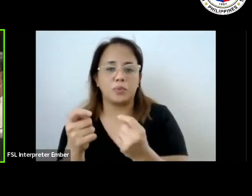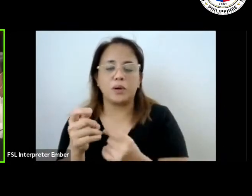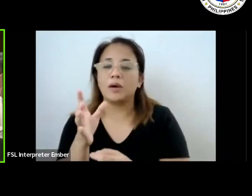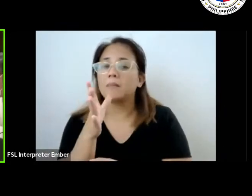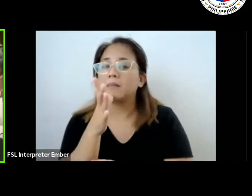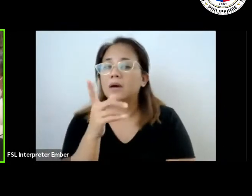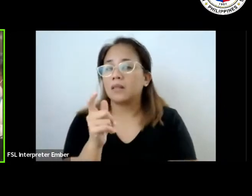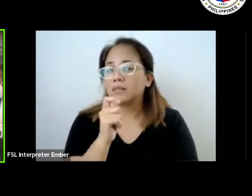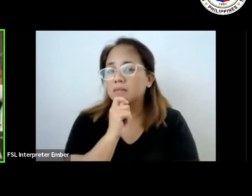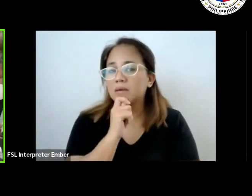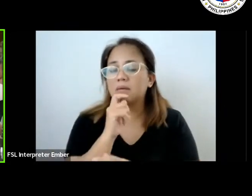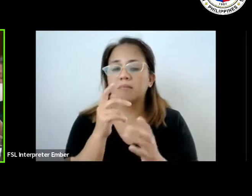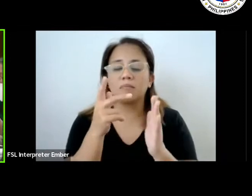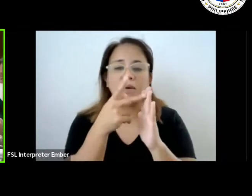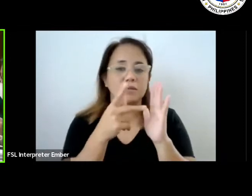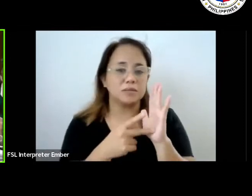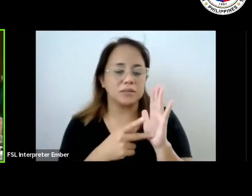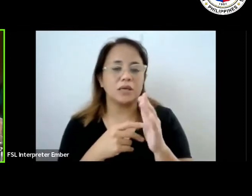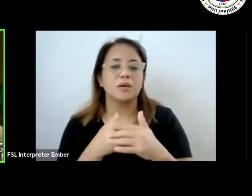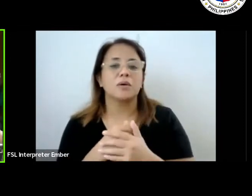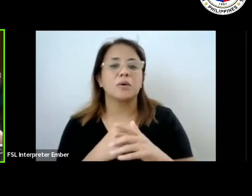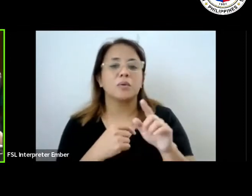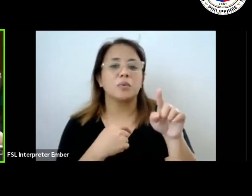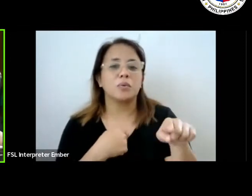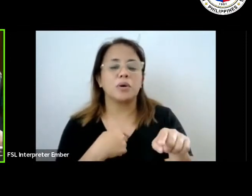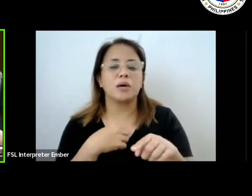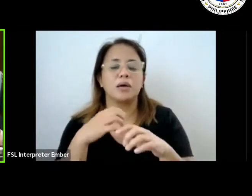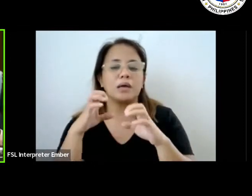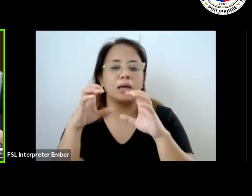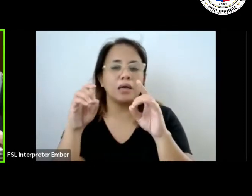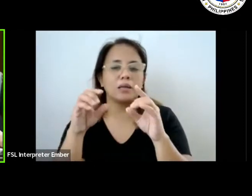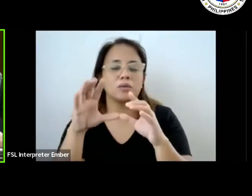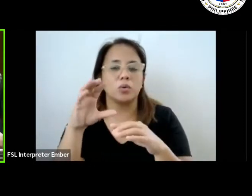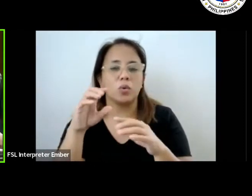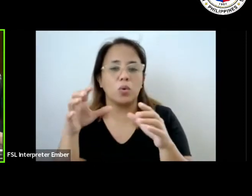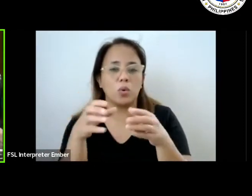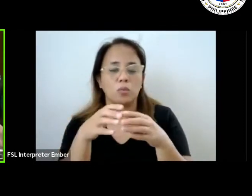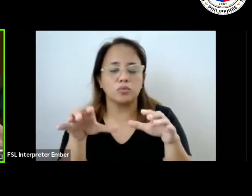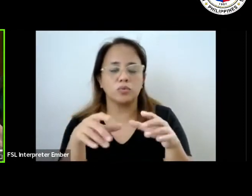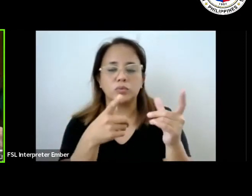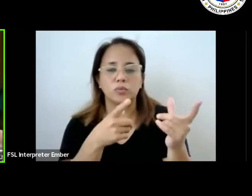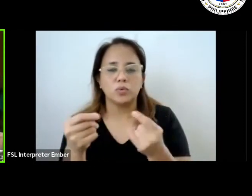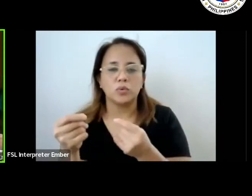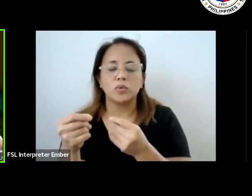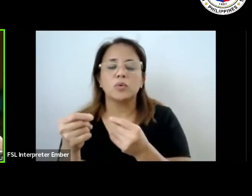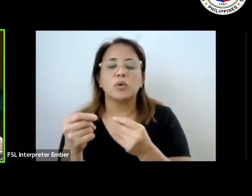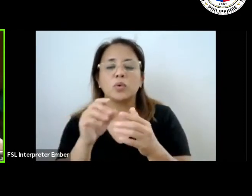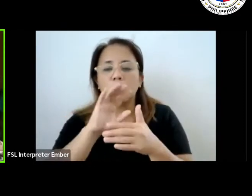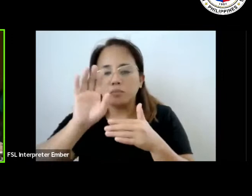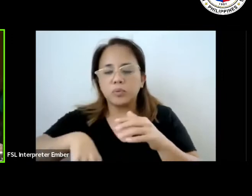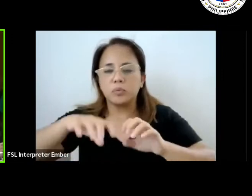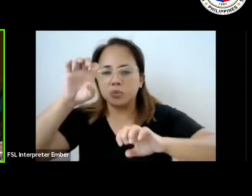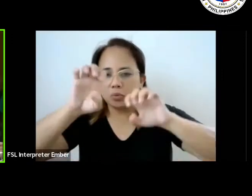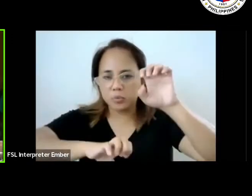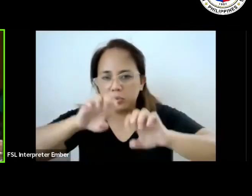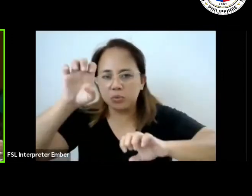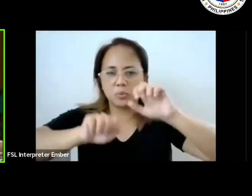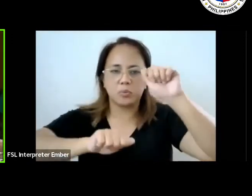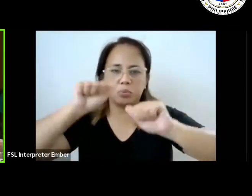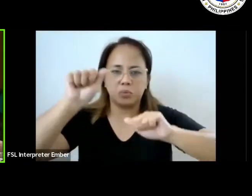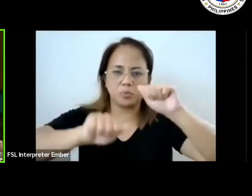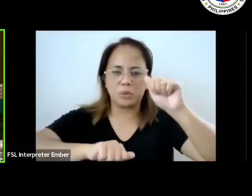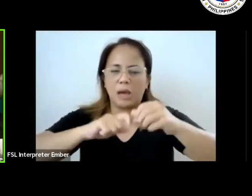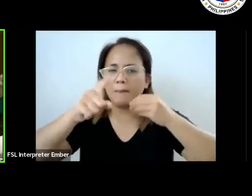mother tongue policy while the EDCOM 2 conducts a comprehensive evaluation and assessment of said